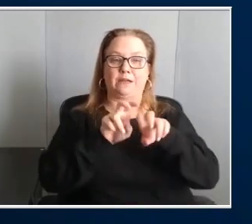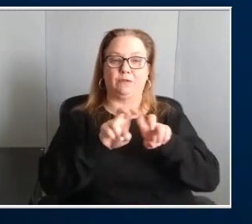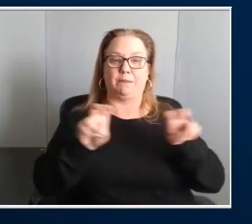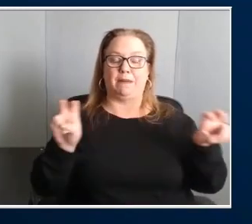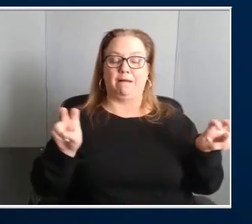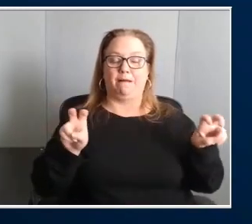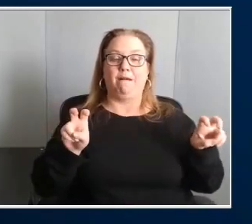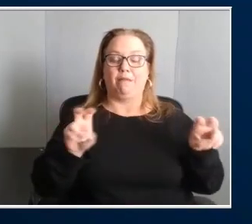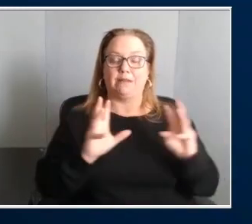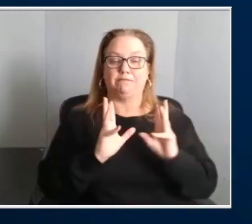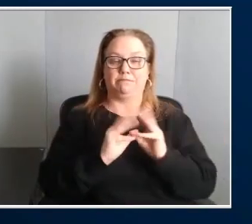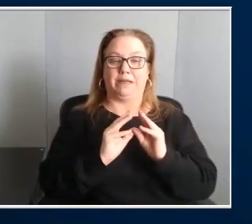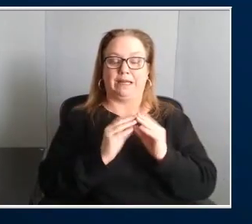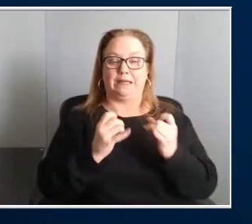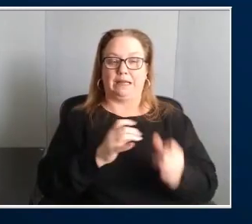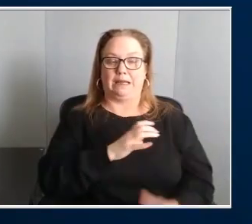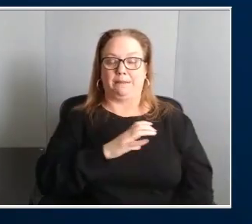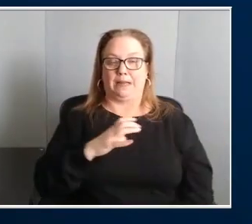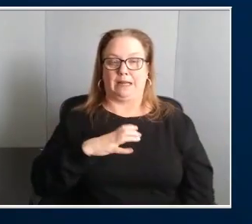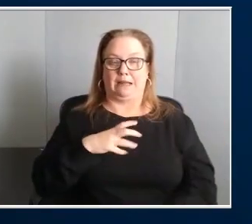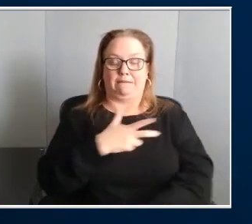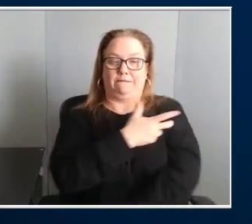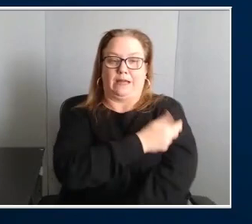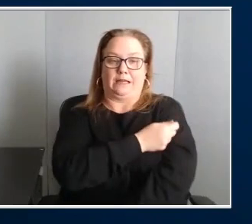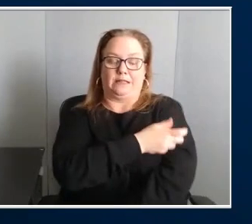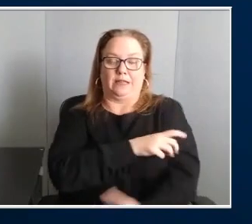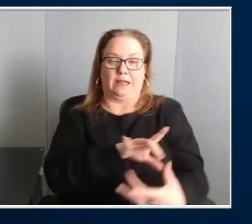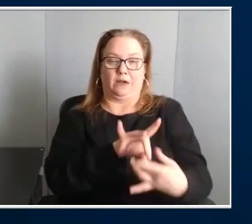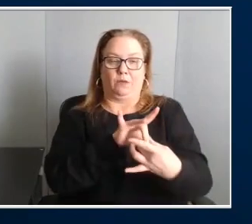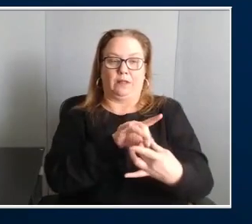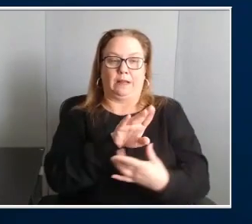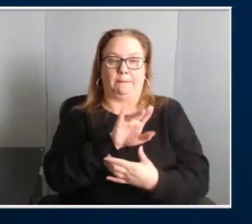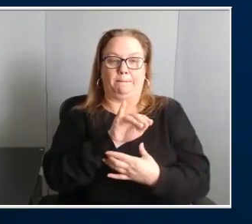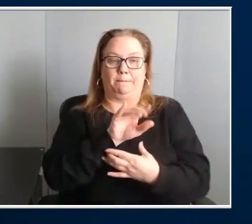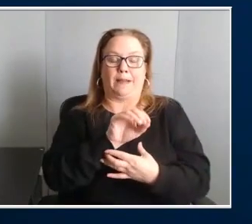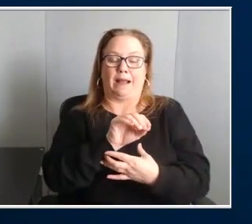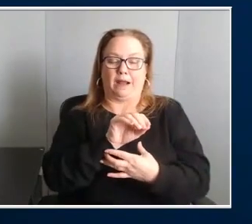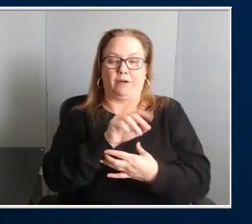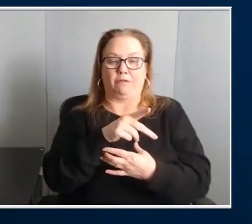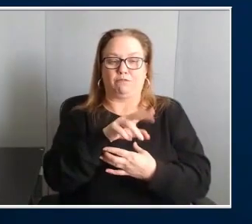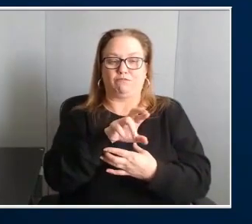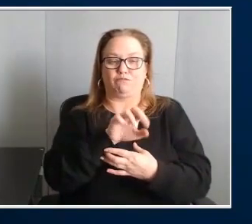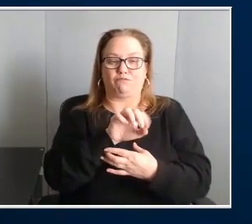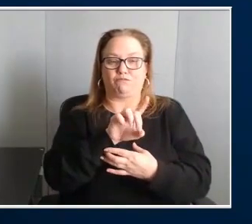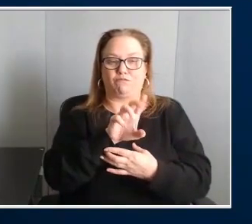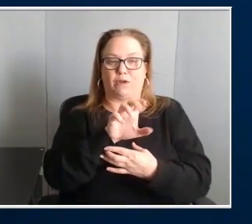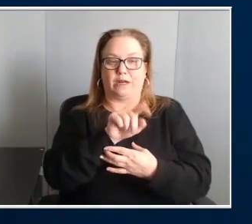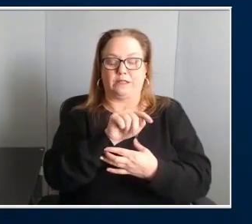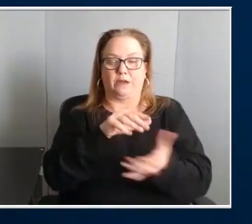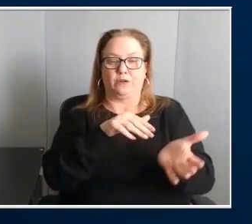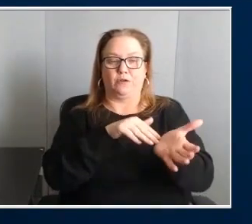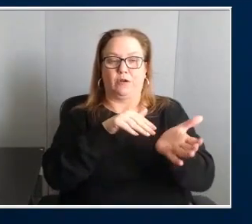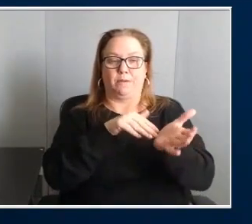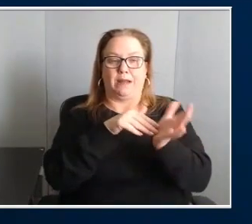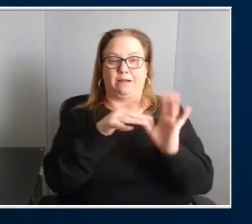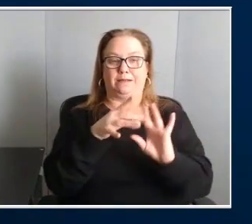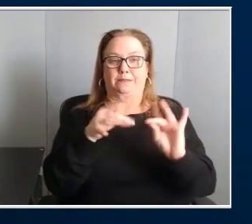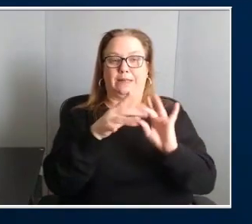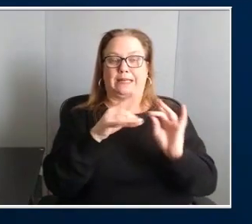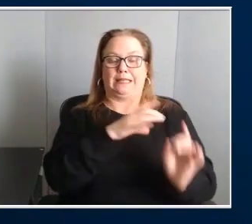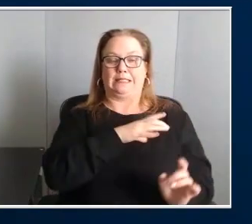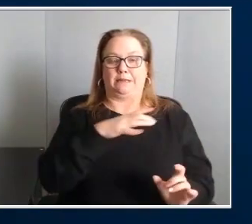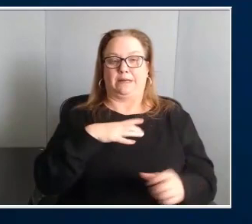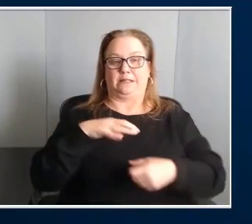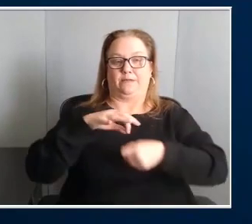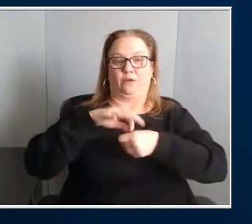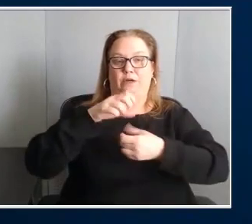today. This committee, Vaccines and Related Biological Products Advisory Committee, once again, we try and do a little medical speak. This committee is voting on whether